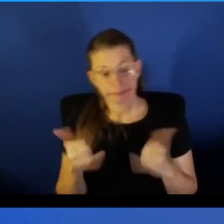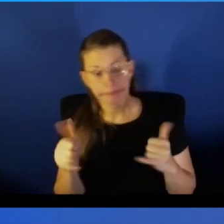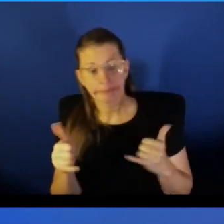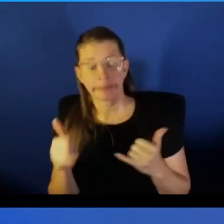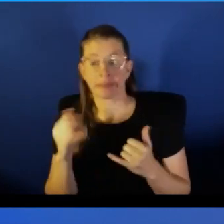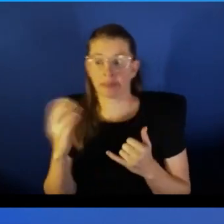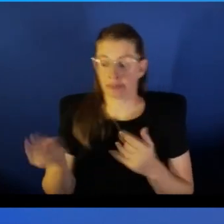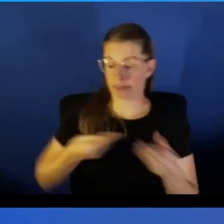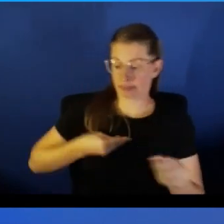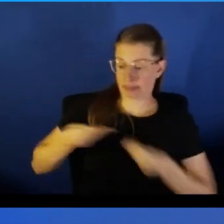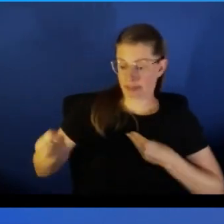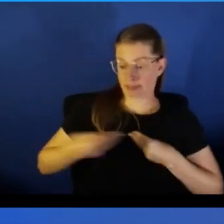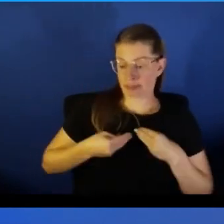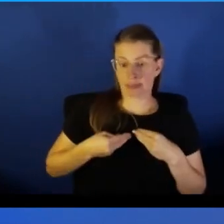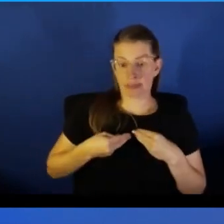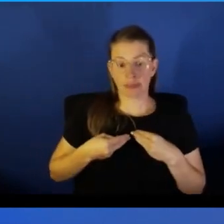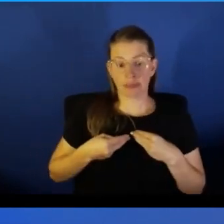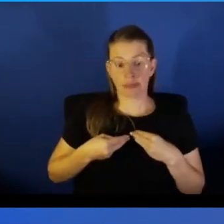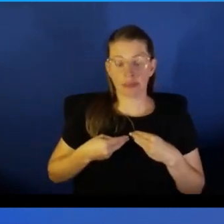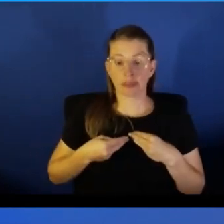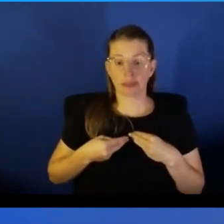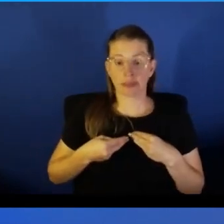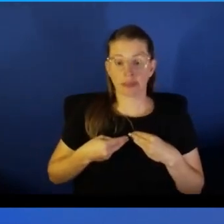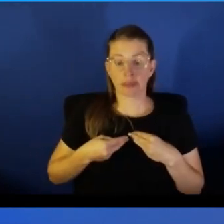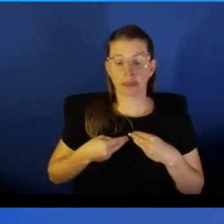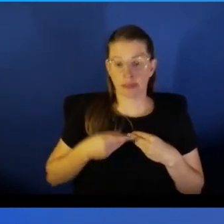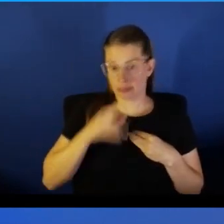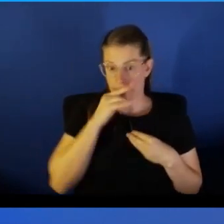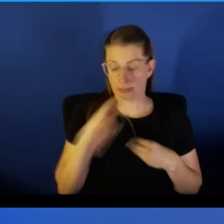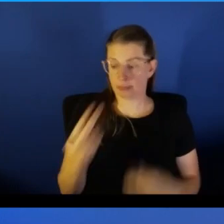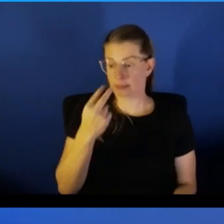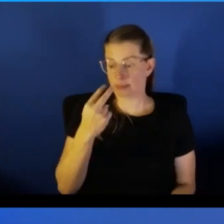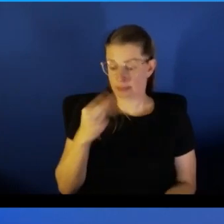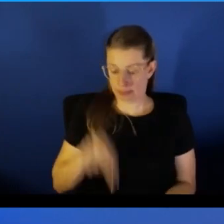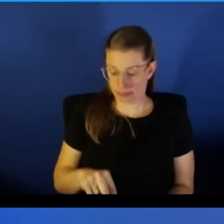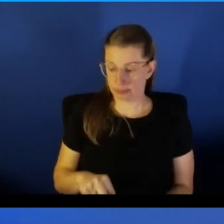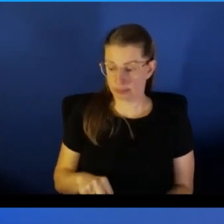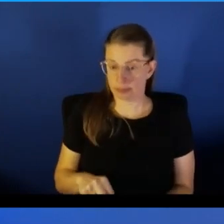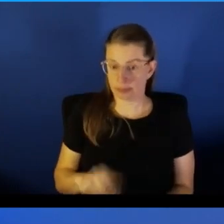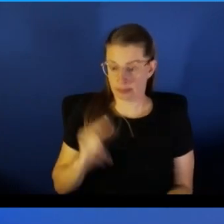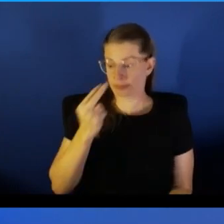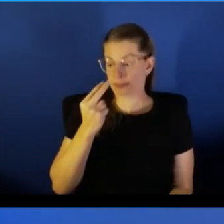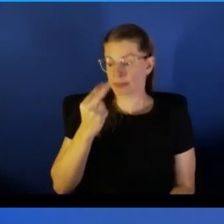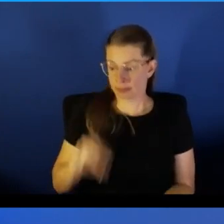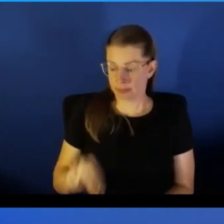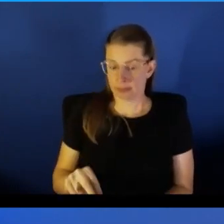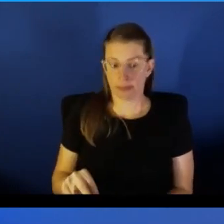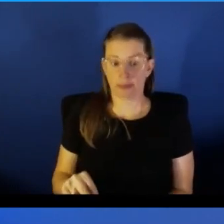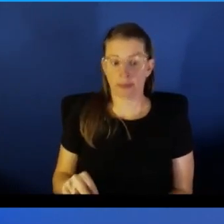things. And the number of times kids look up at you and look back down at what they're doing is